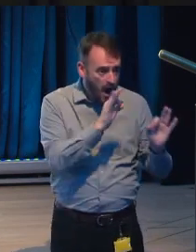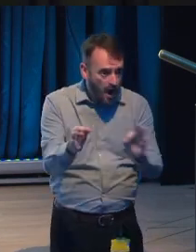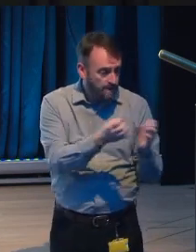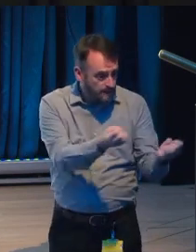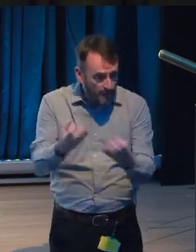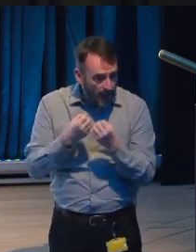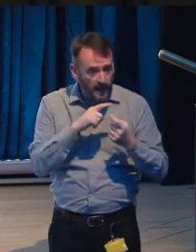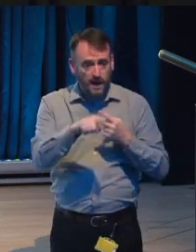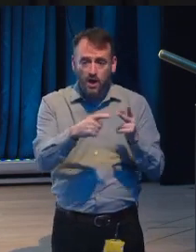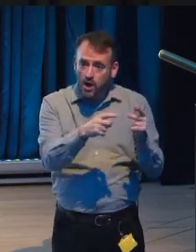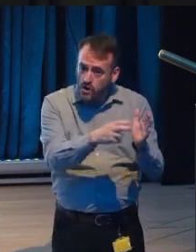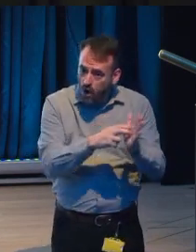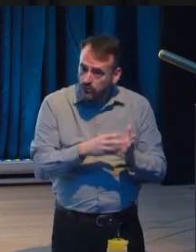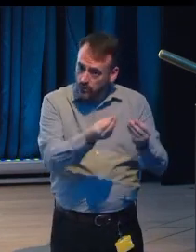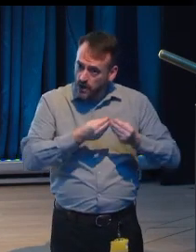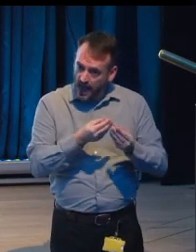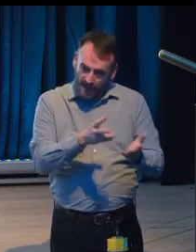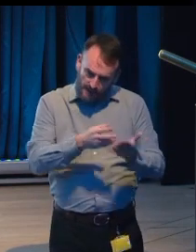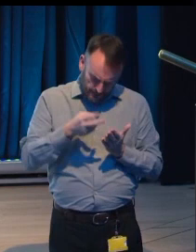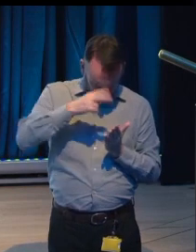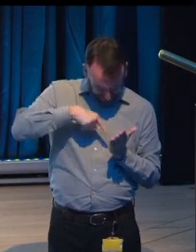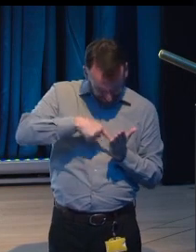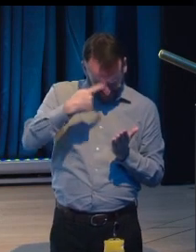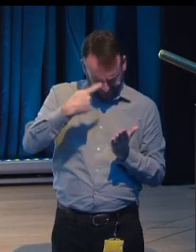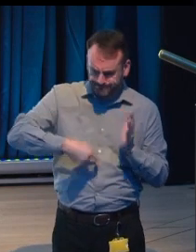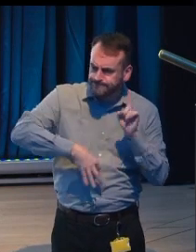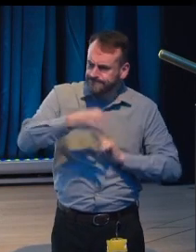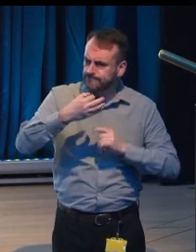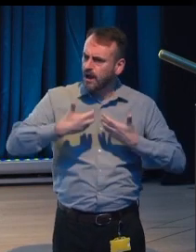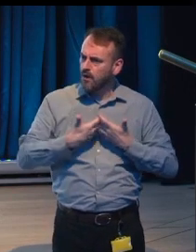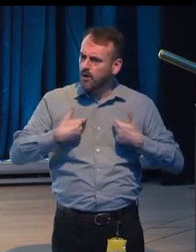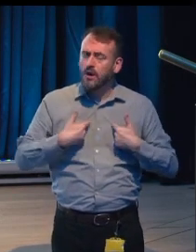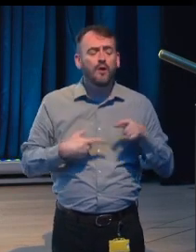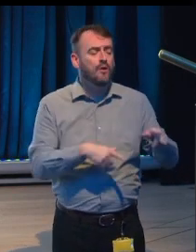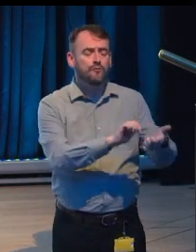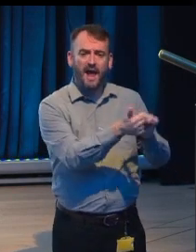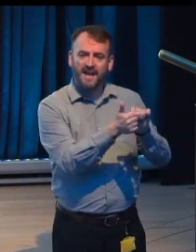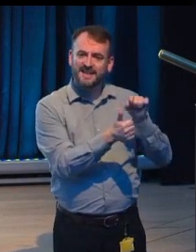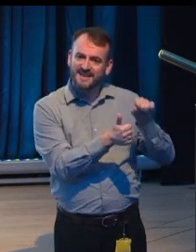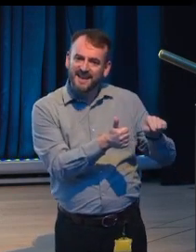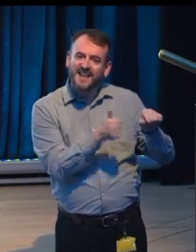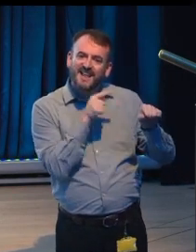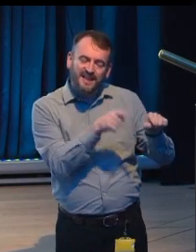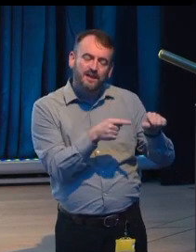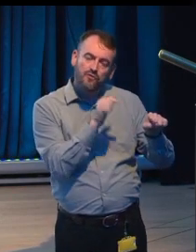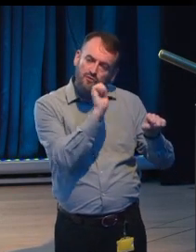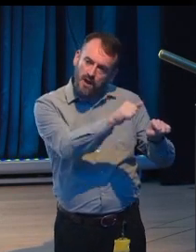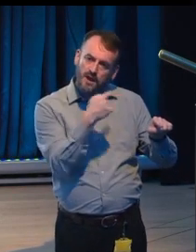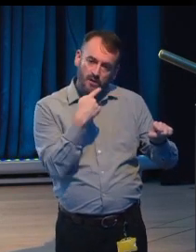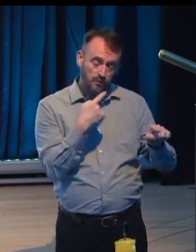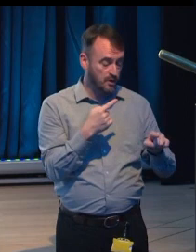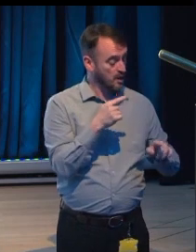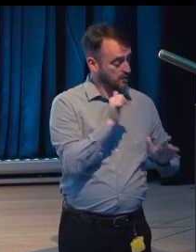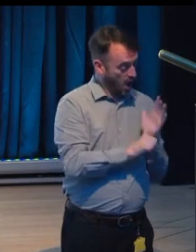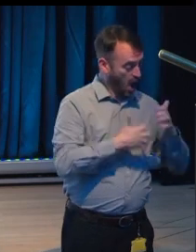examined them and worked out what I needed to do to improve. As one of my friends puts it, this is really what takes you from doing something as a hobby to doing something